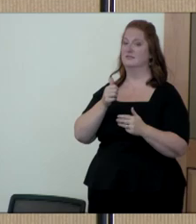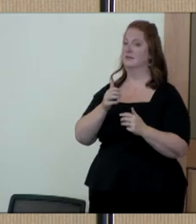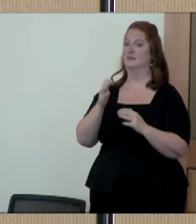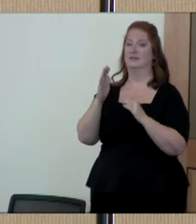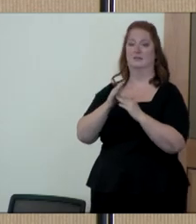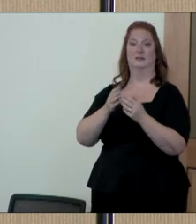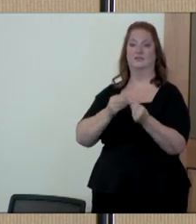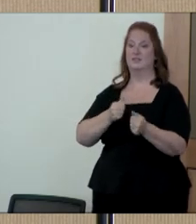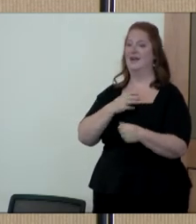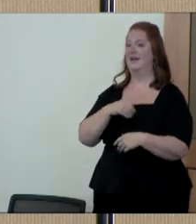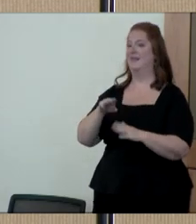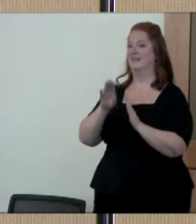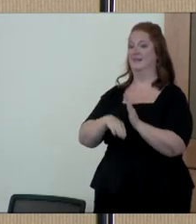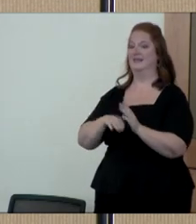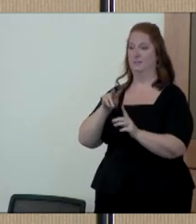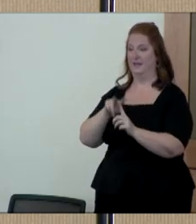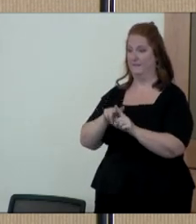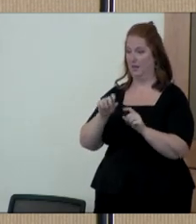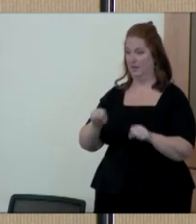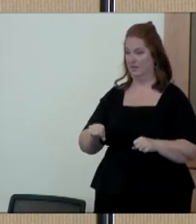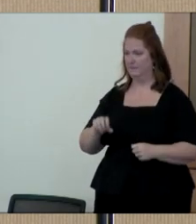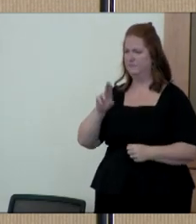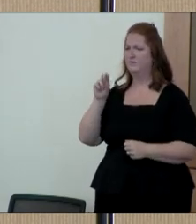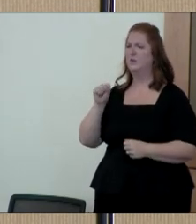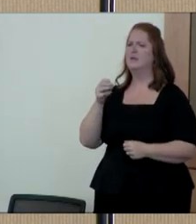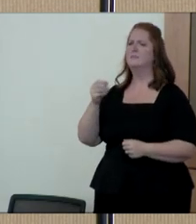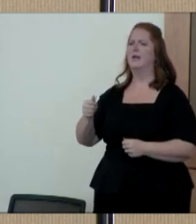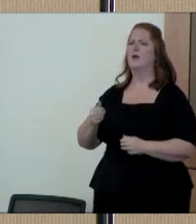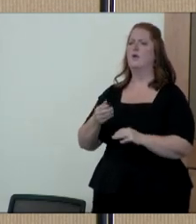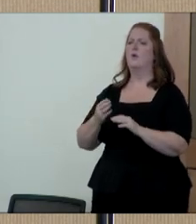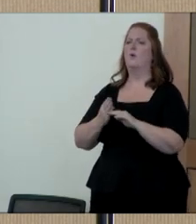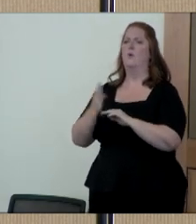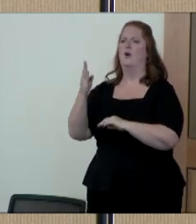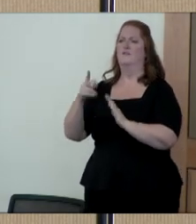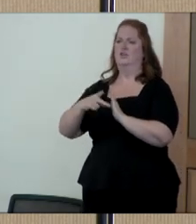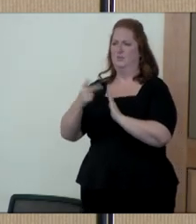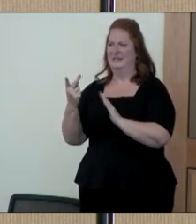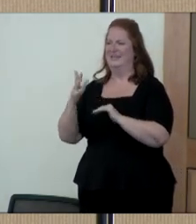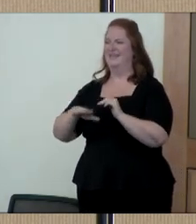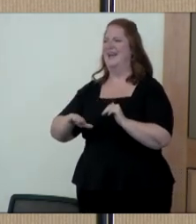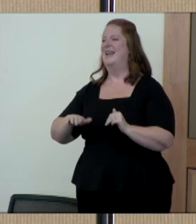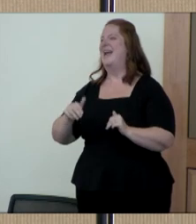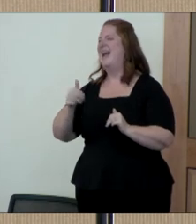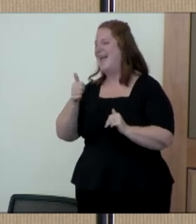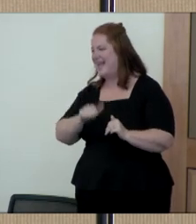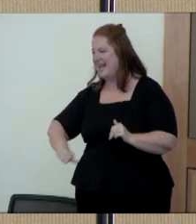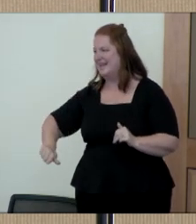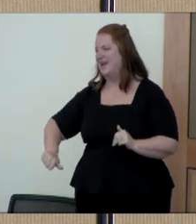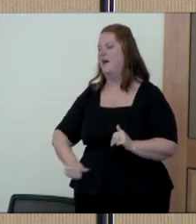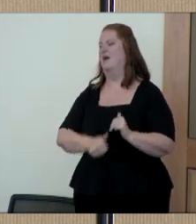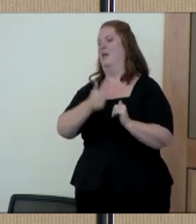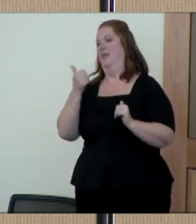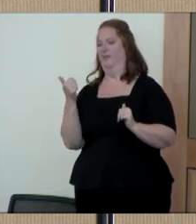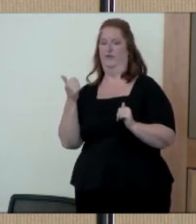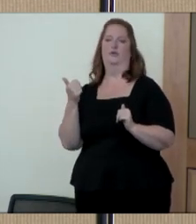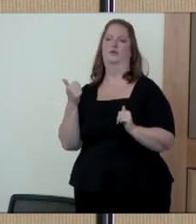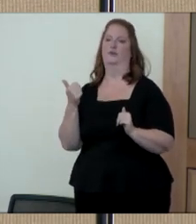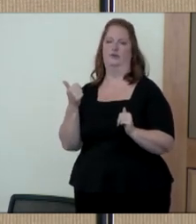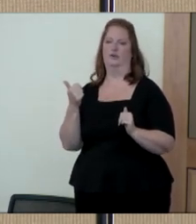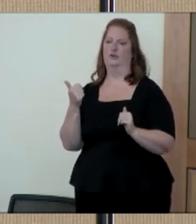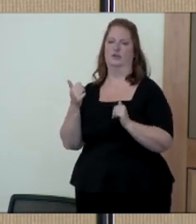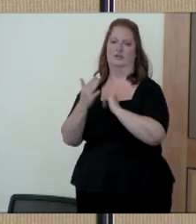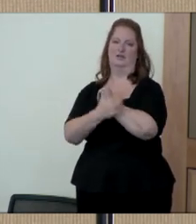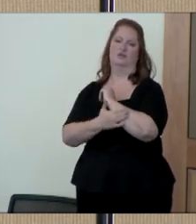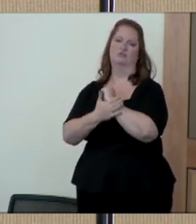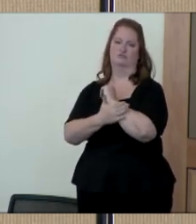equitable. Americans also pay more than twice the citizens of any other developed, the citizens of any